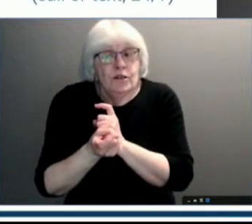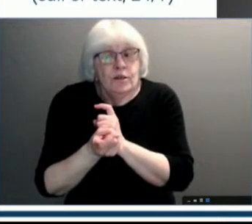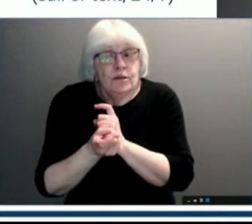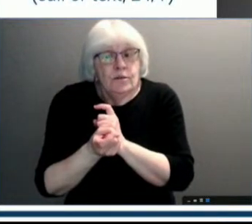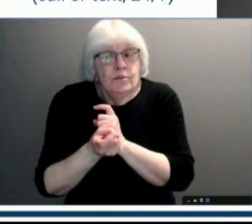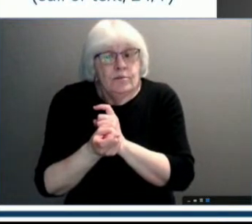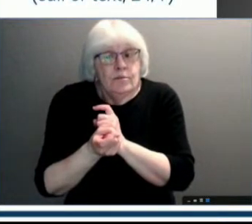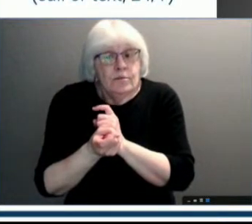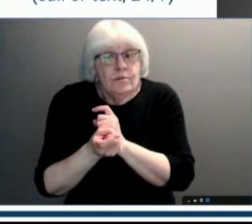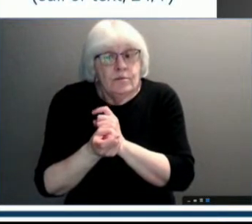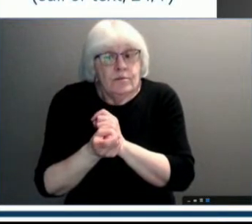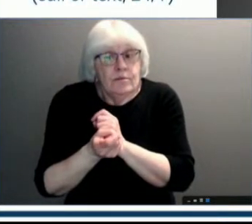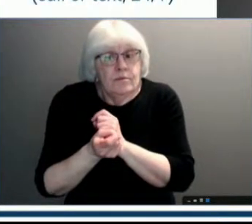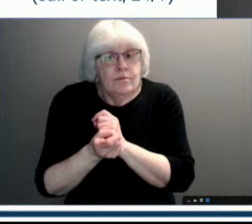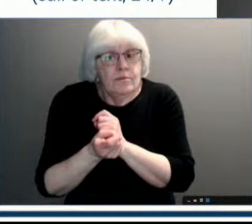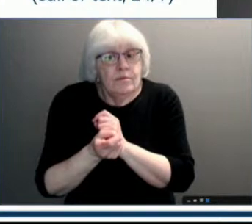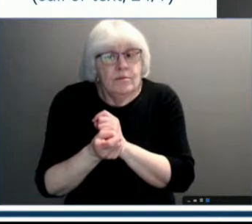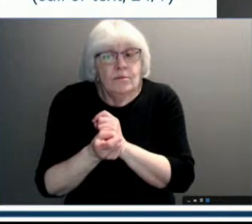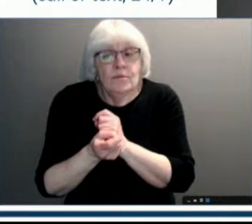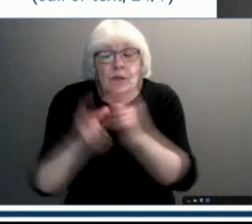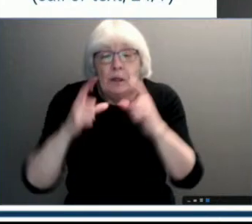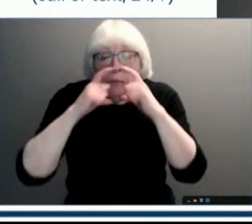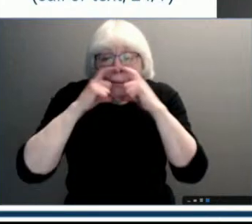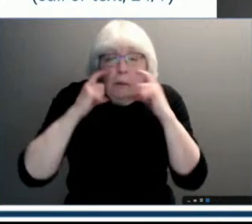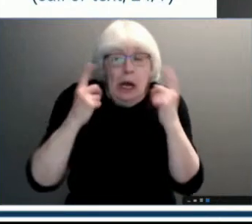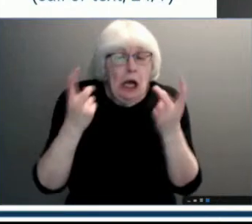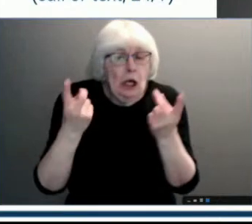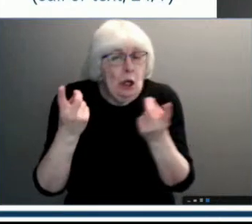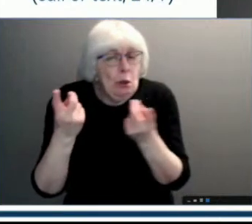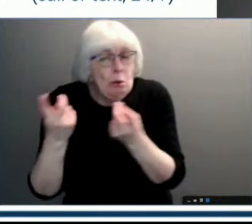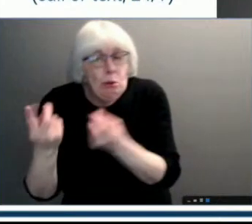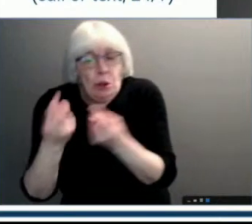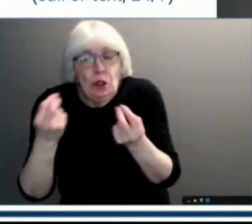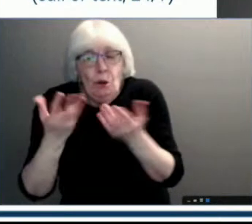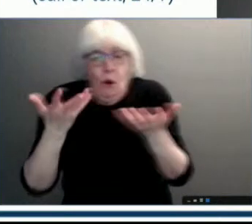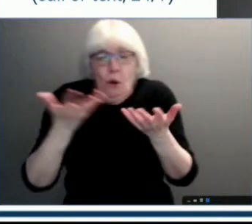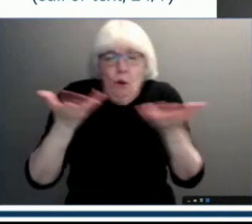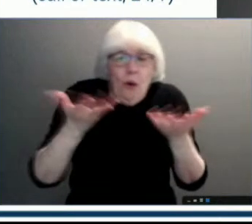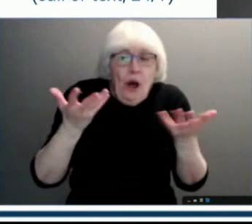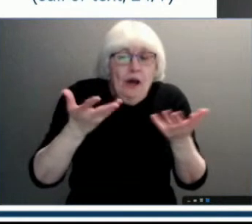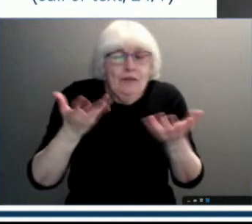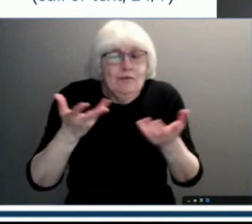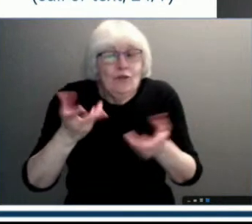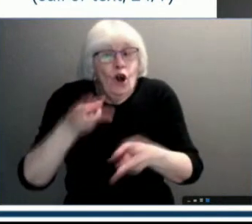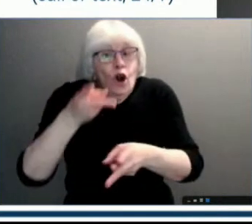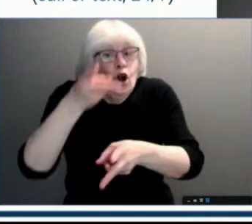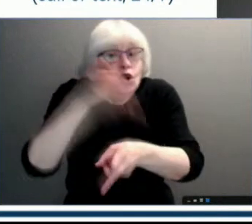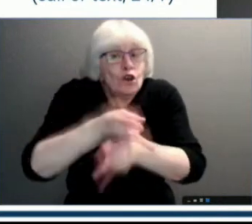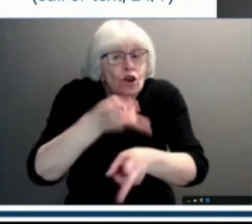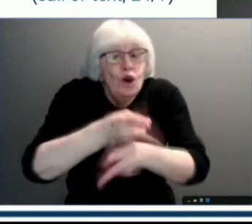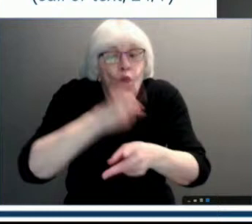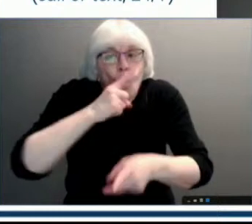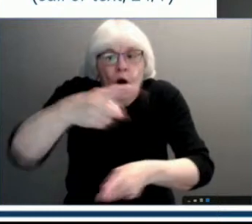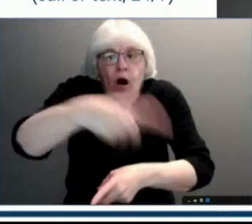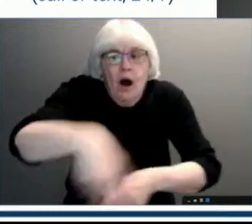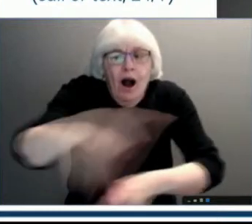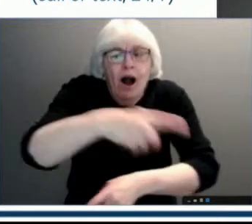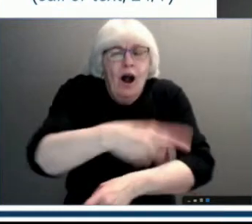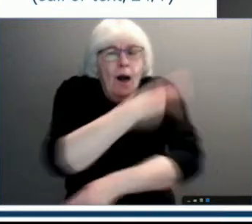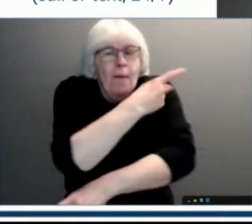measures specific to those who provide direct patient care in the presence of suspected or confirmed COVID-19